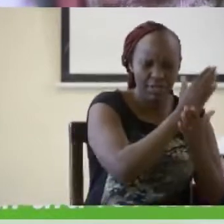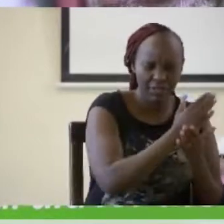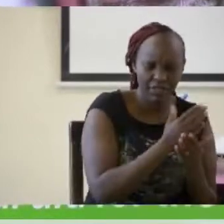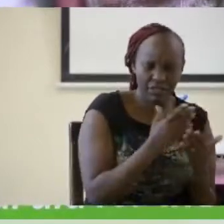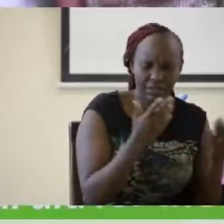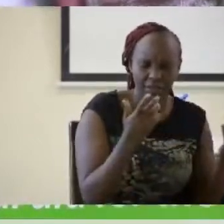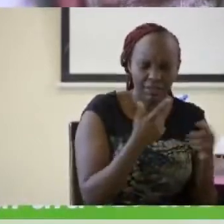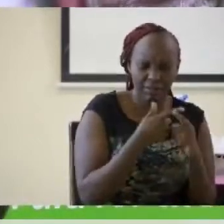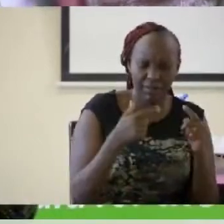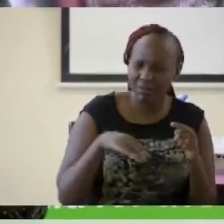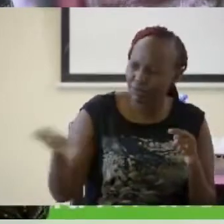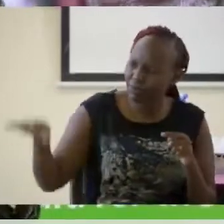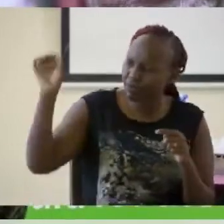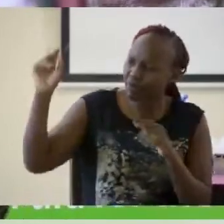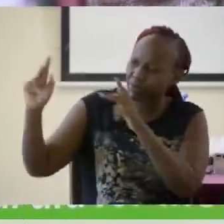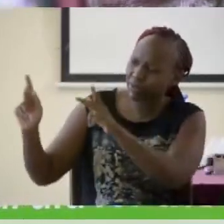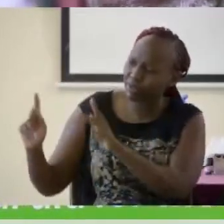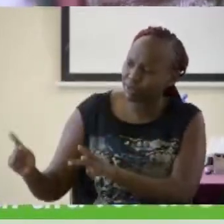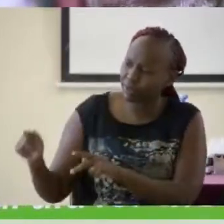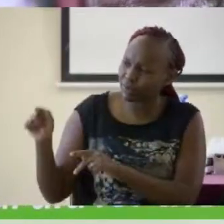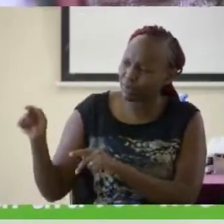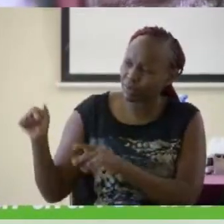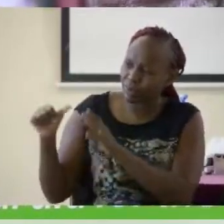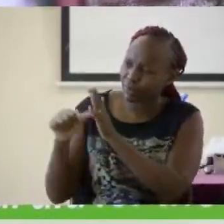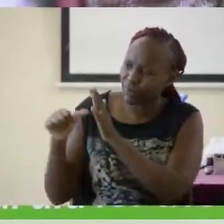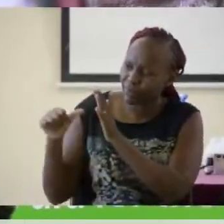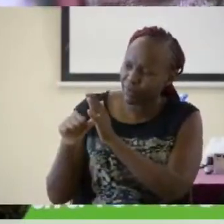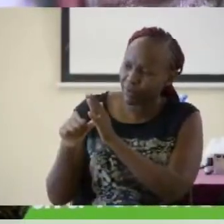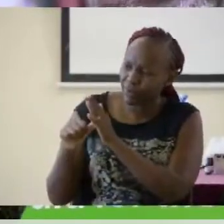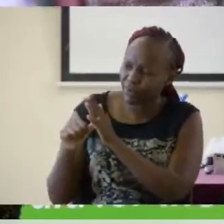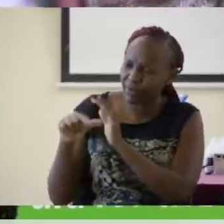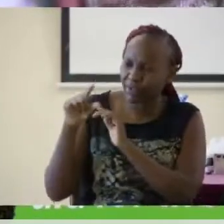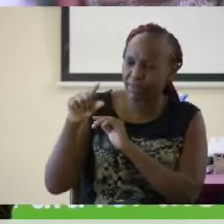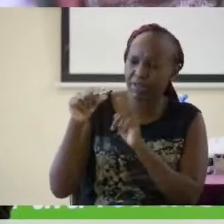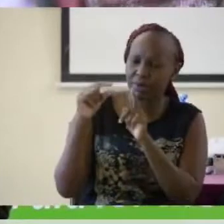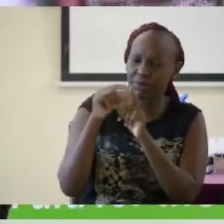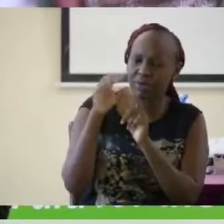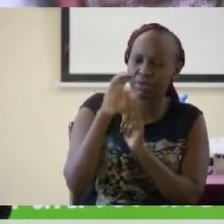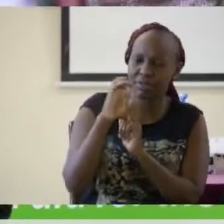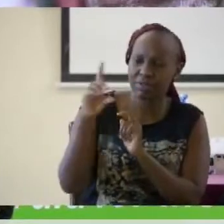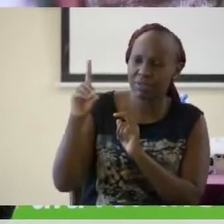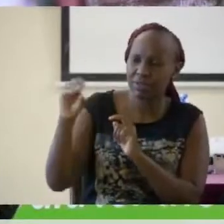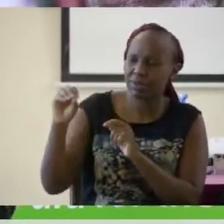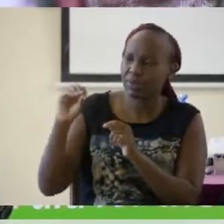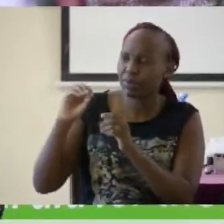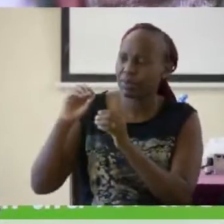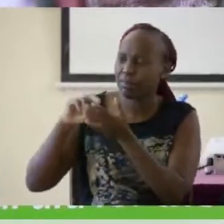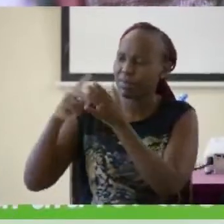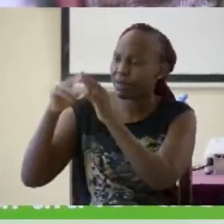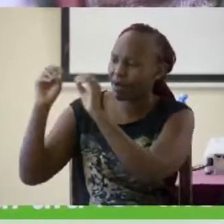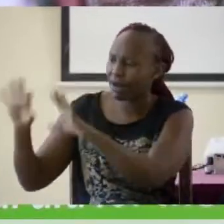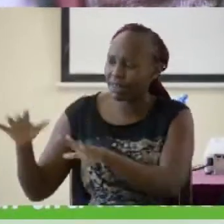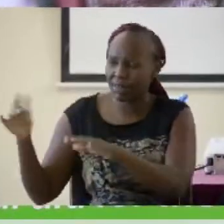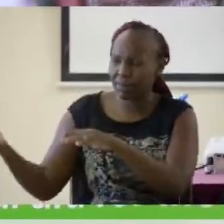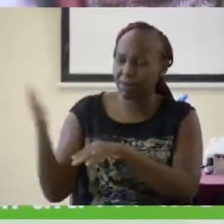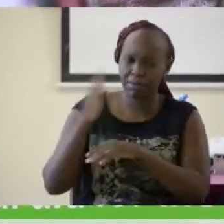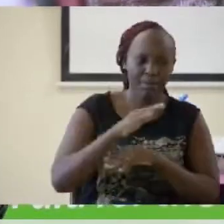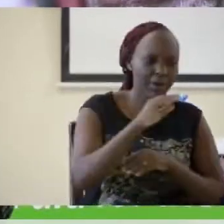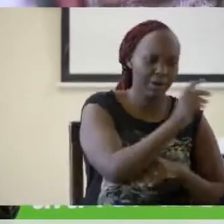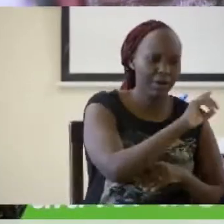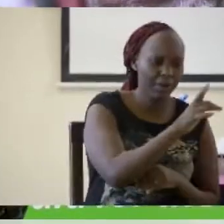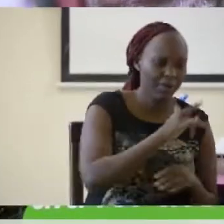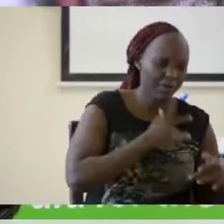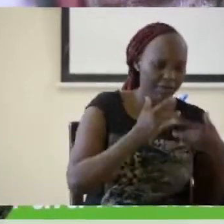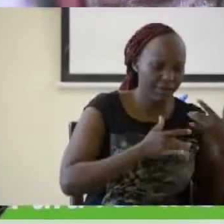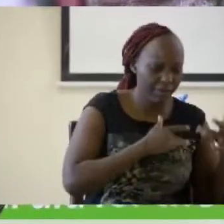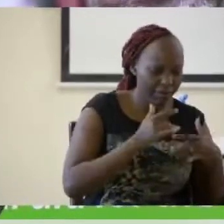else, and you realize that CEDAW means nothing to that widow, it really disturbed me. And I spoke